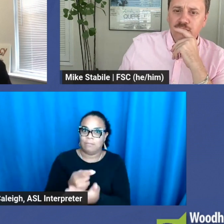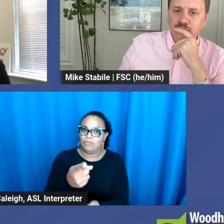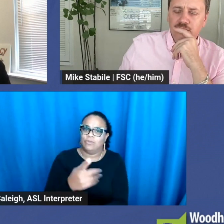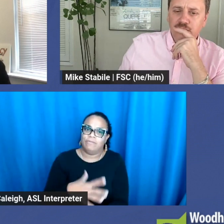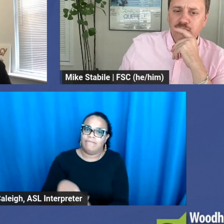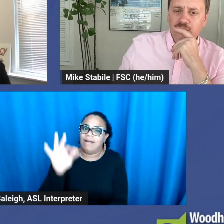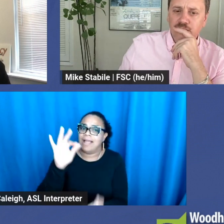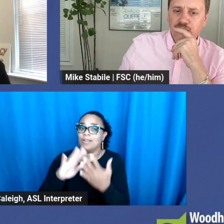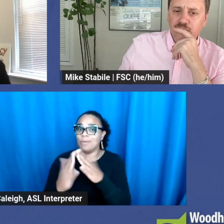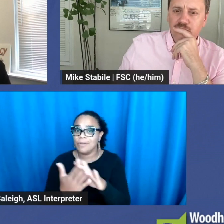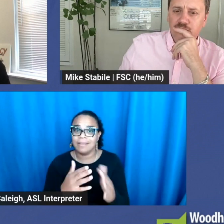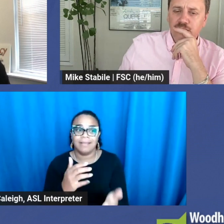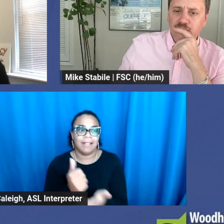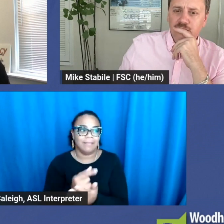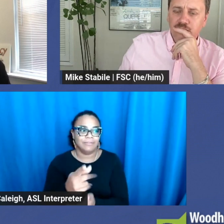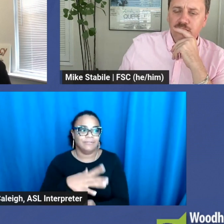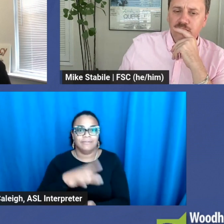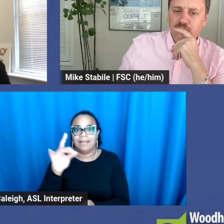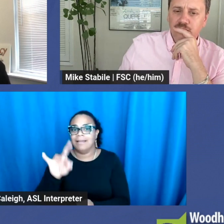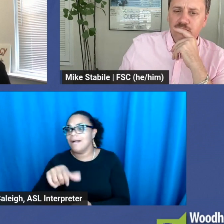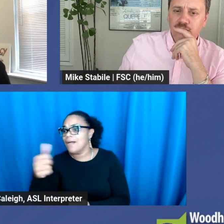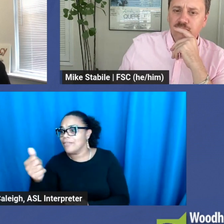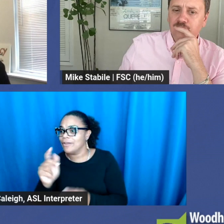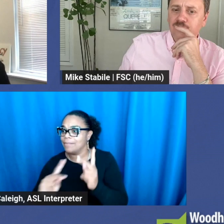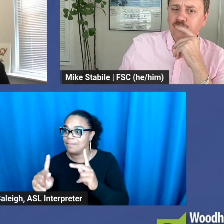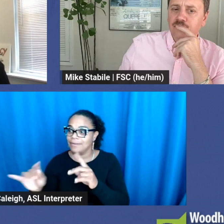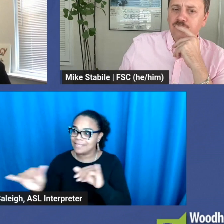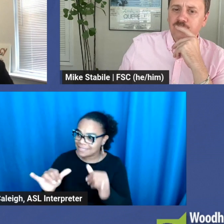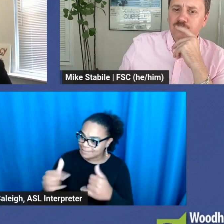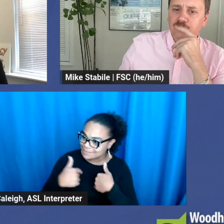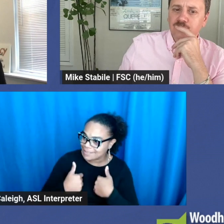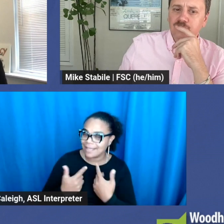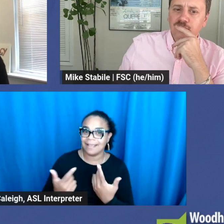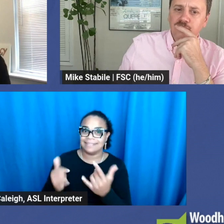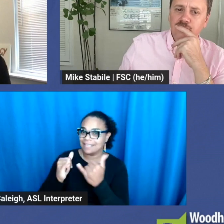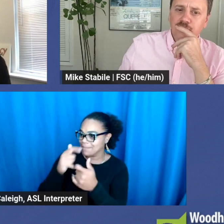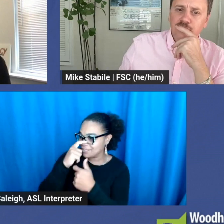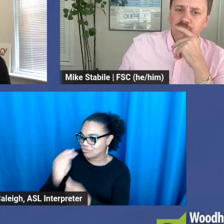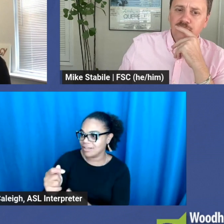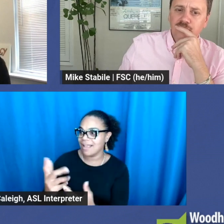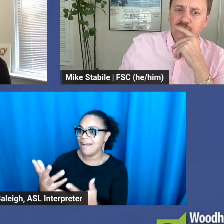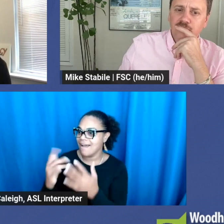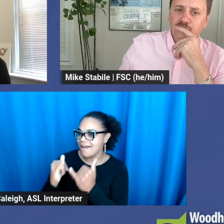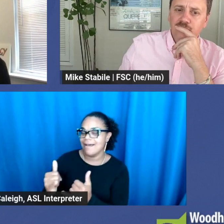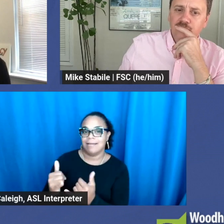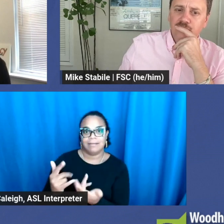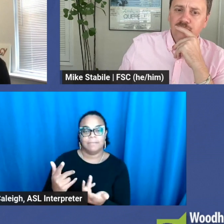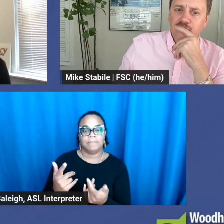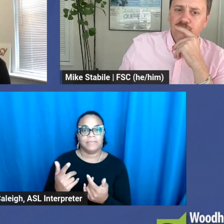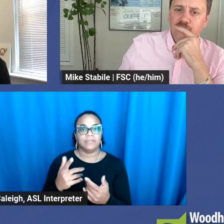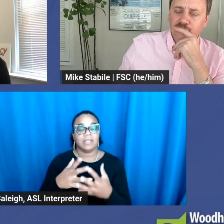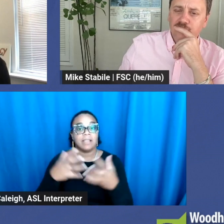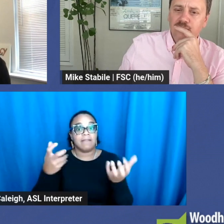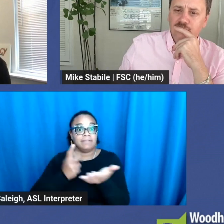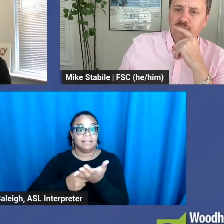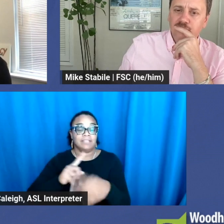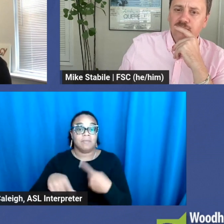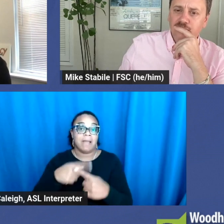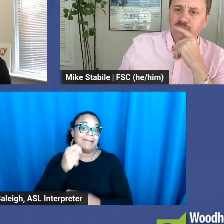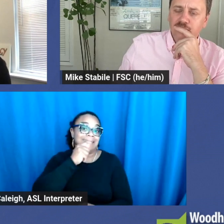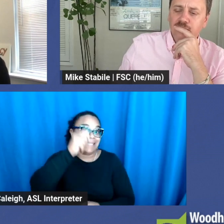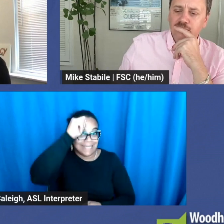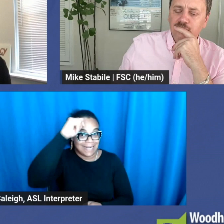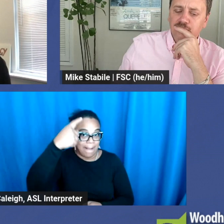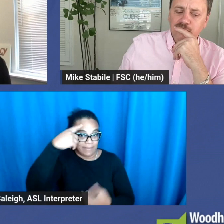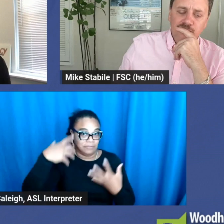other people like you, find other people who are interested in the same things as you. There's a lot of discourse around like teen mental health and what does it